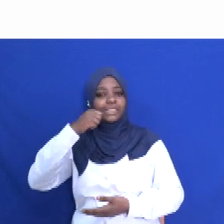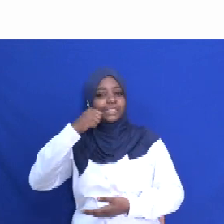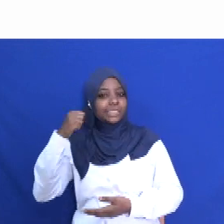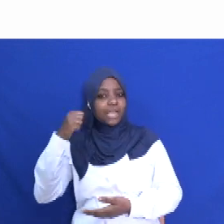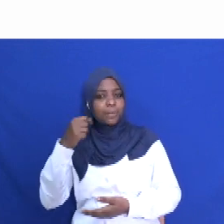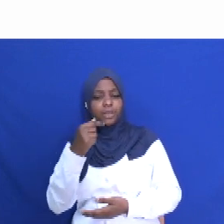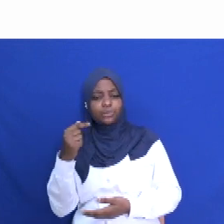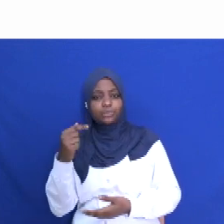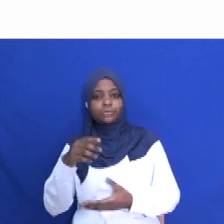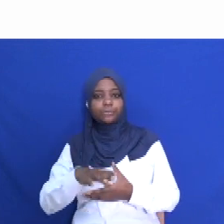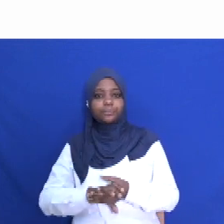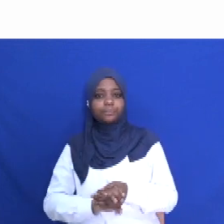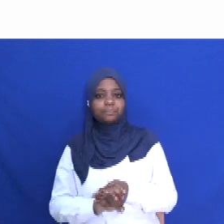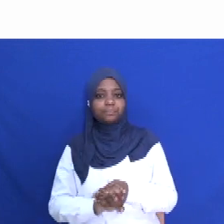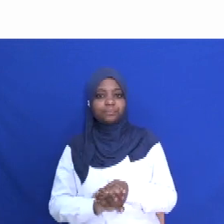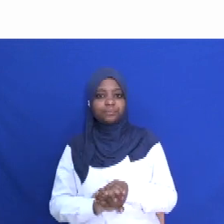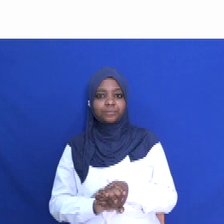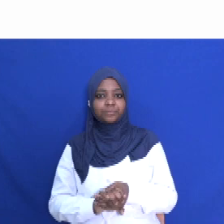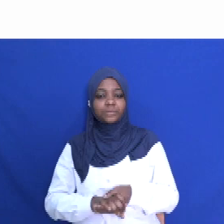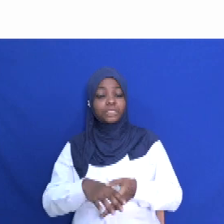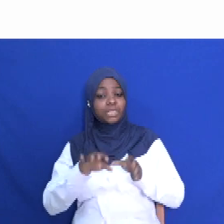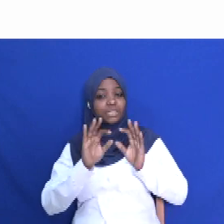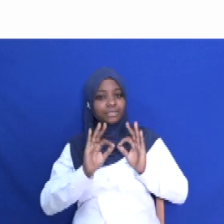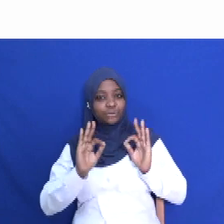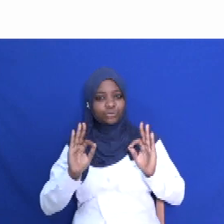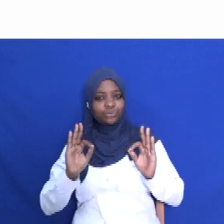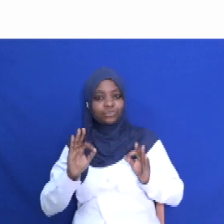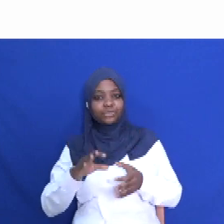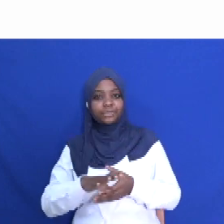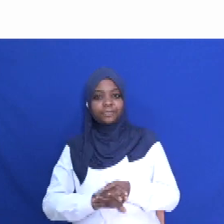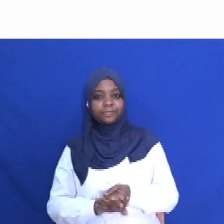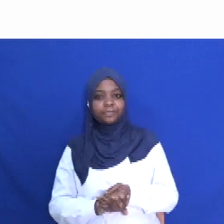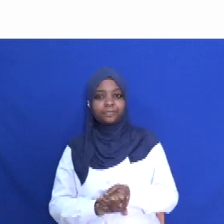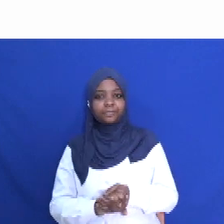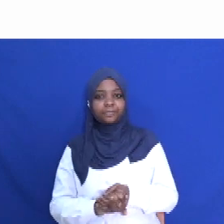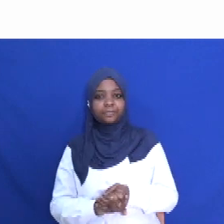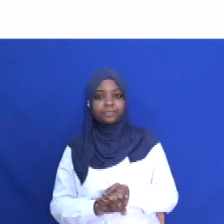Okay, don't worry, I have an example here.